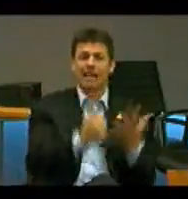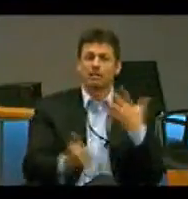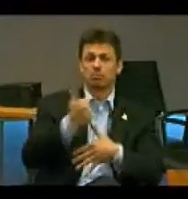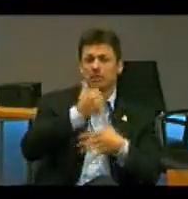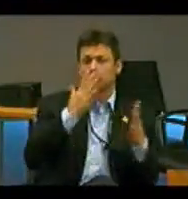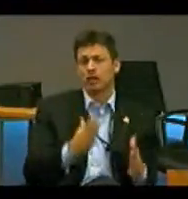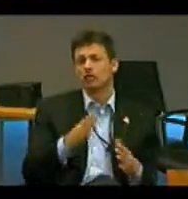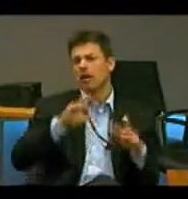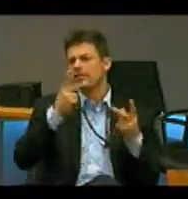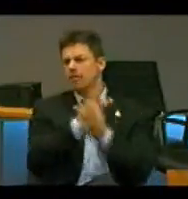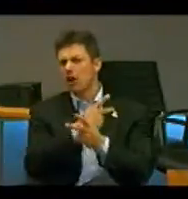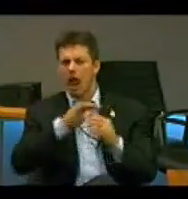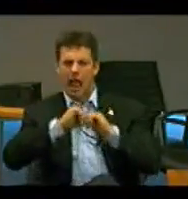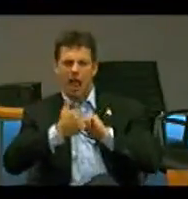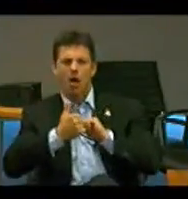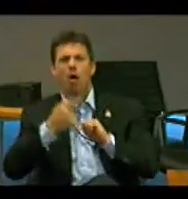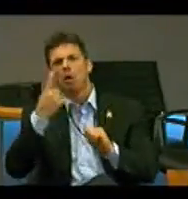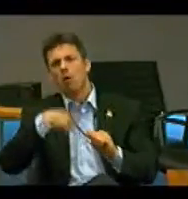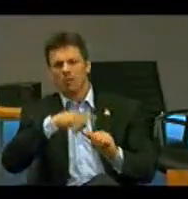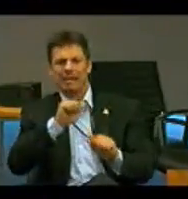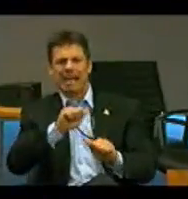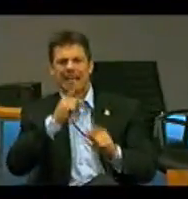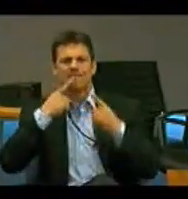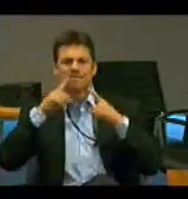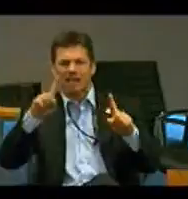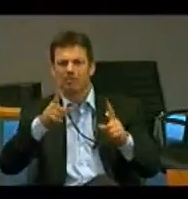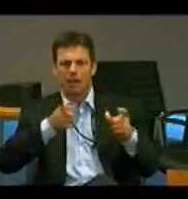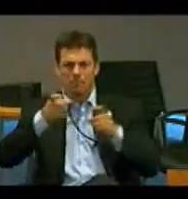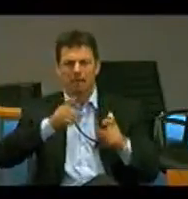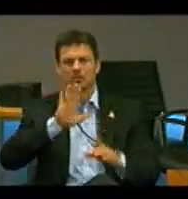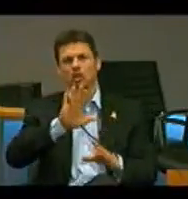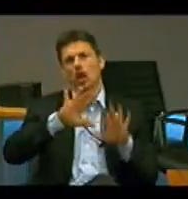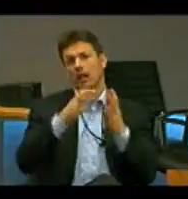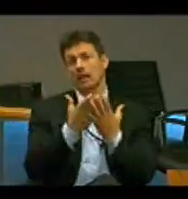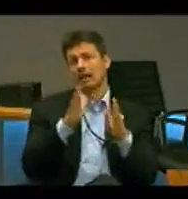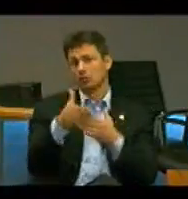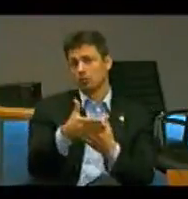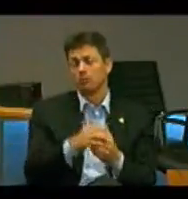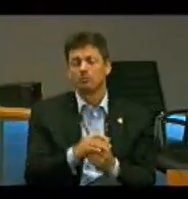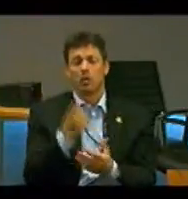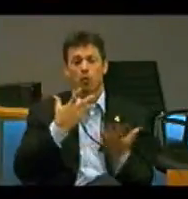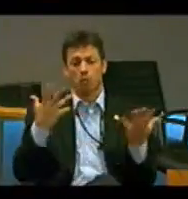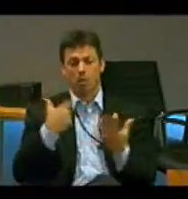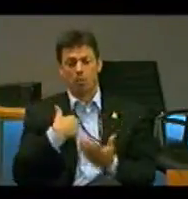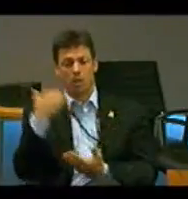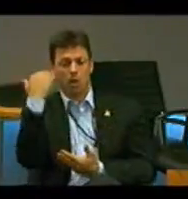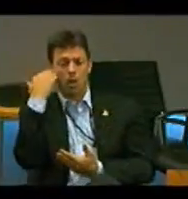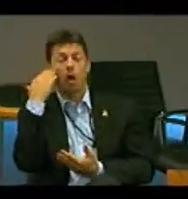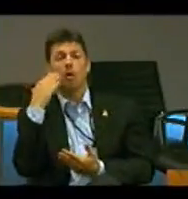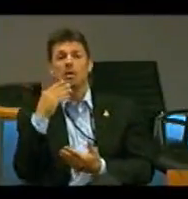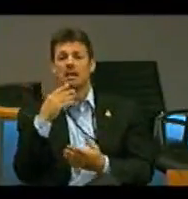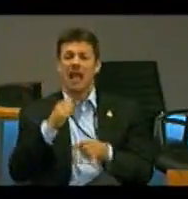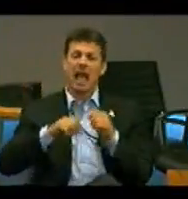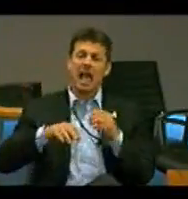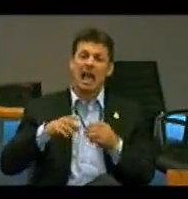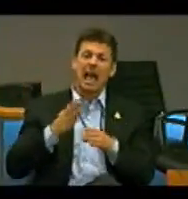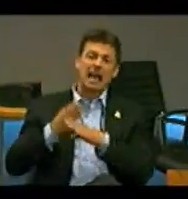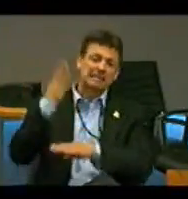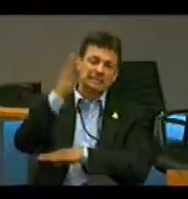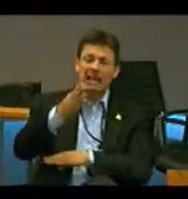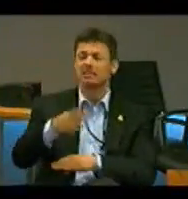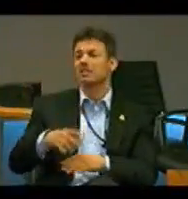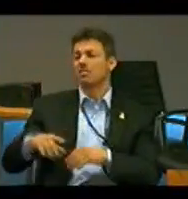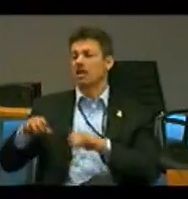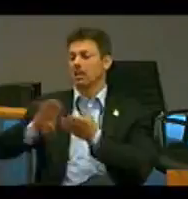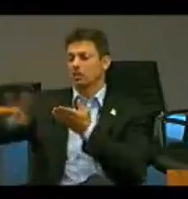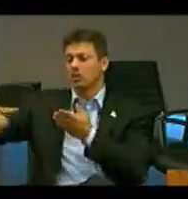administrators to figure out how it is that they can most effectively manage their classrooms. And what we know is that excessive exclusionary discipline does not